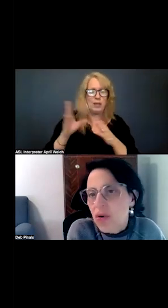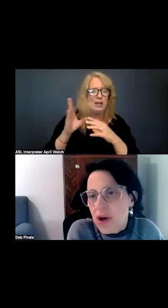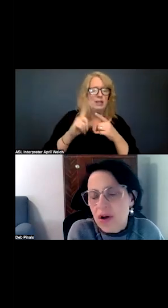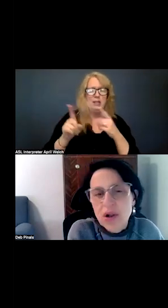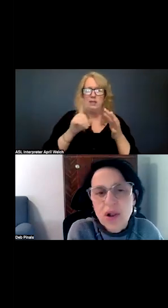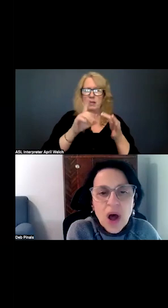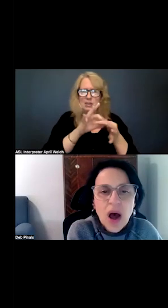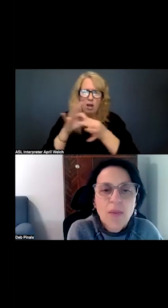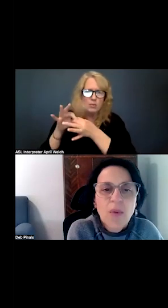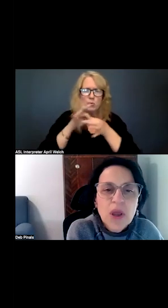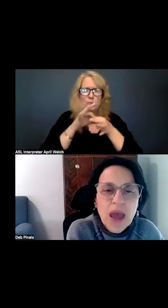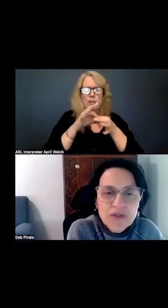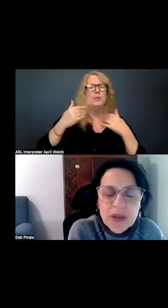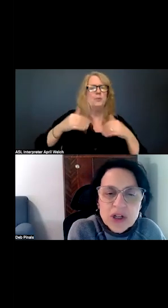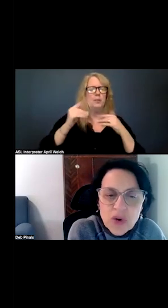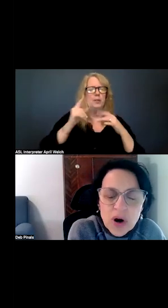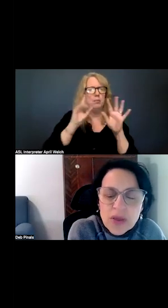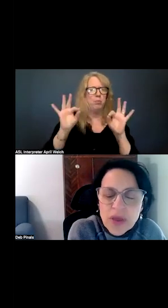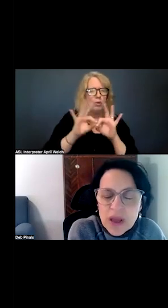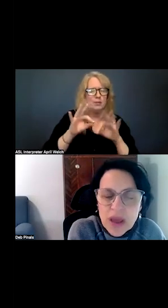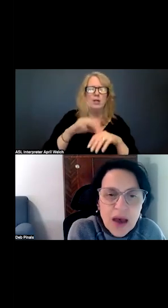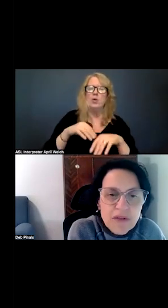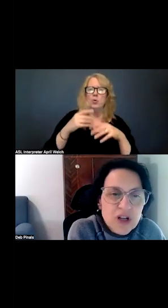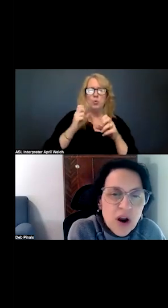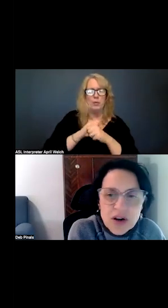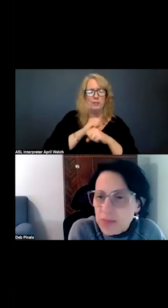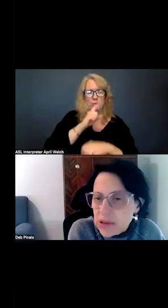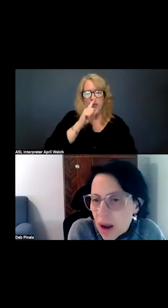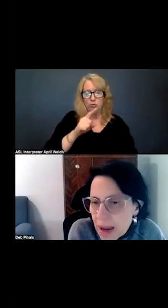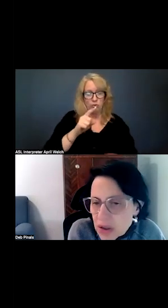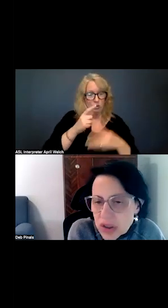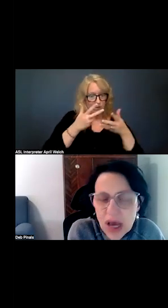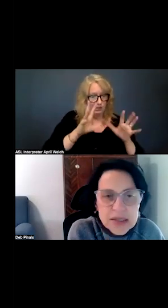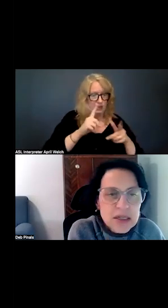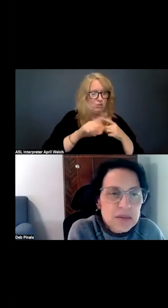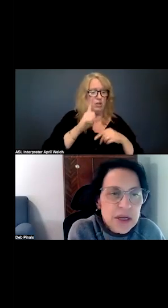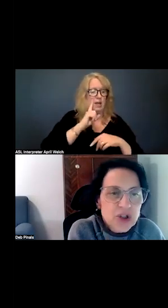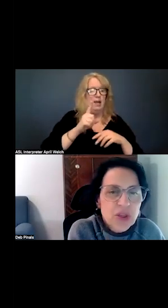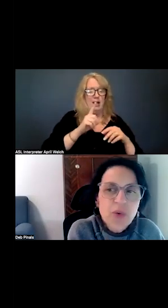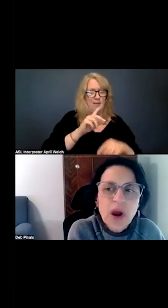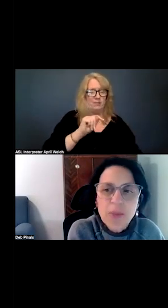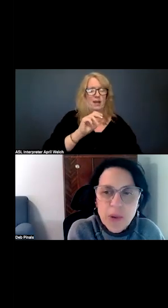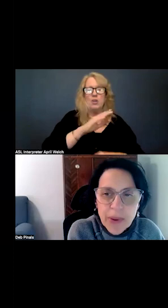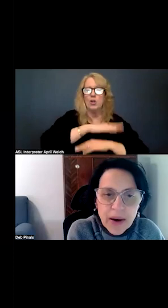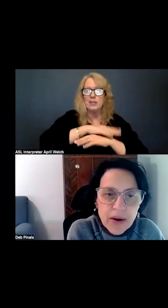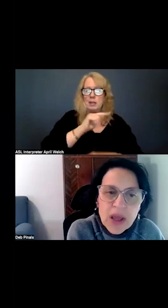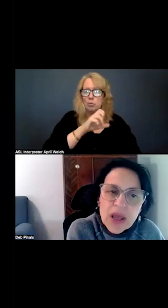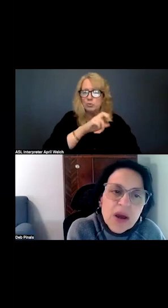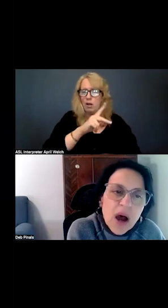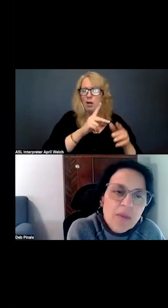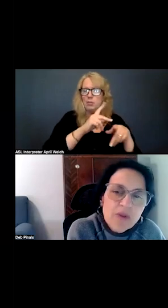so critical. We have to make sure that we have done our tabletop exercises to make sure that we are